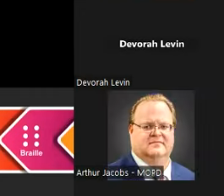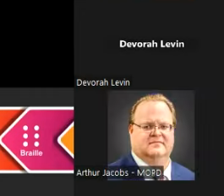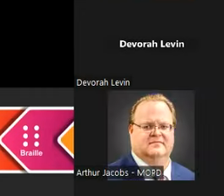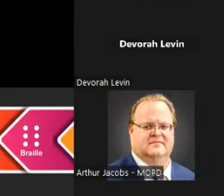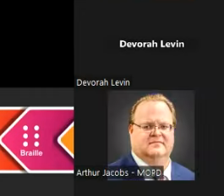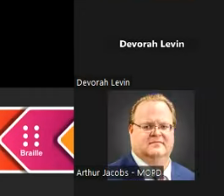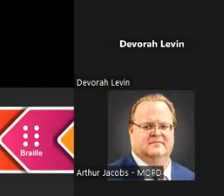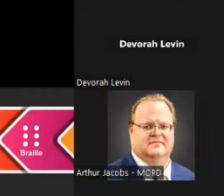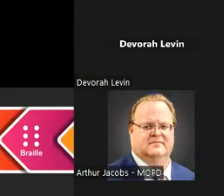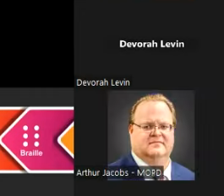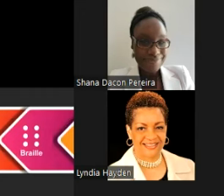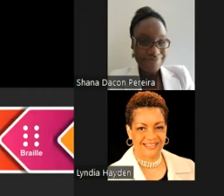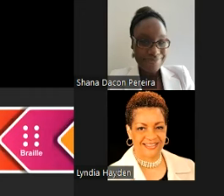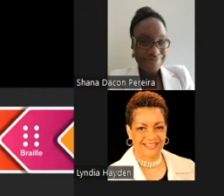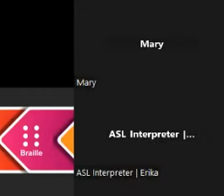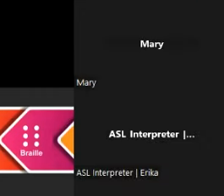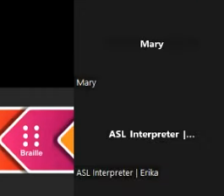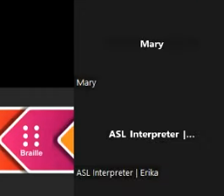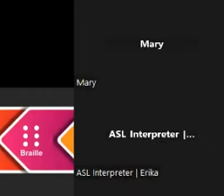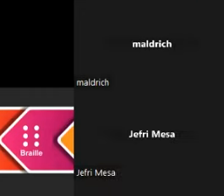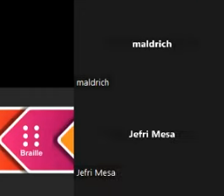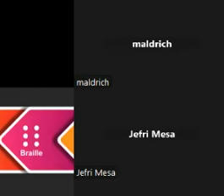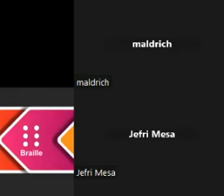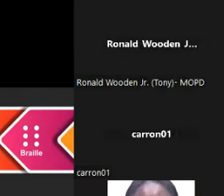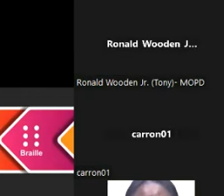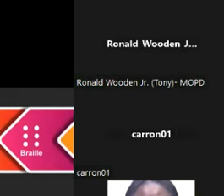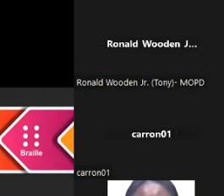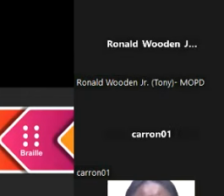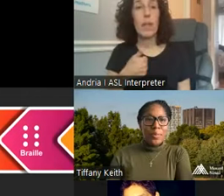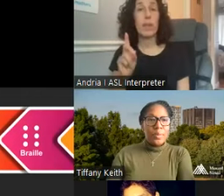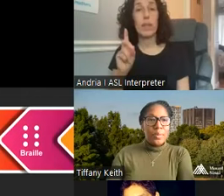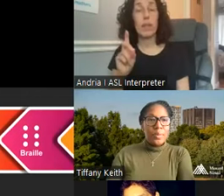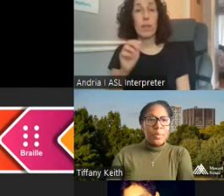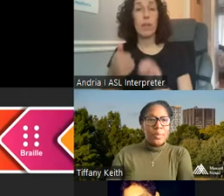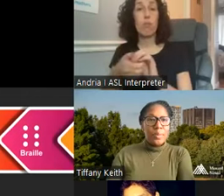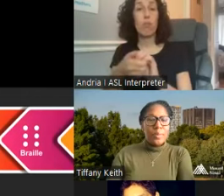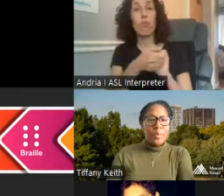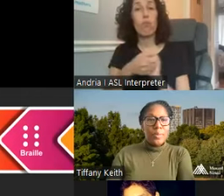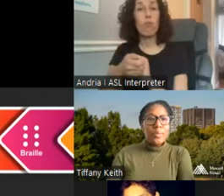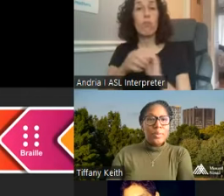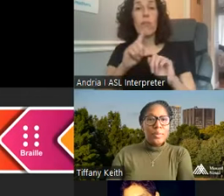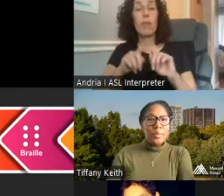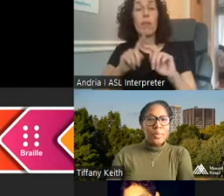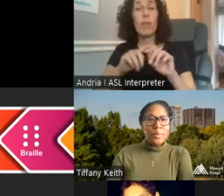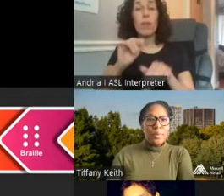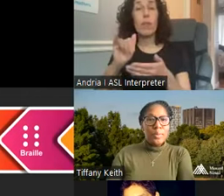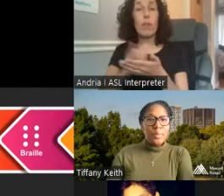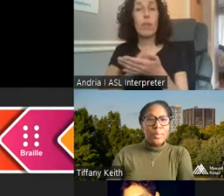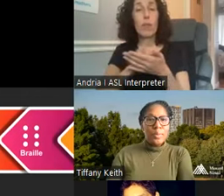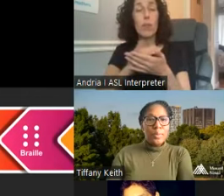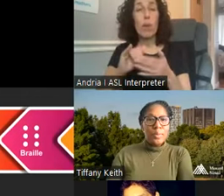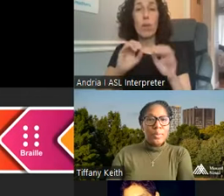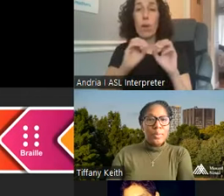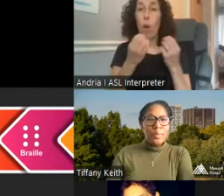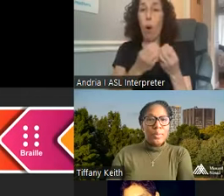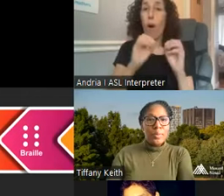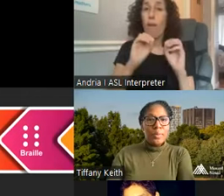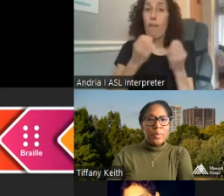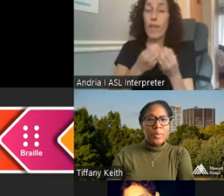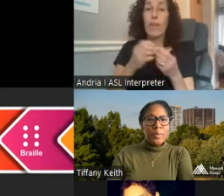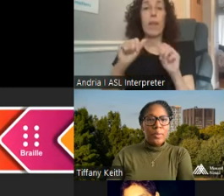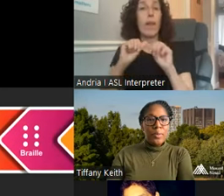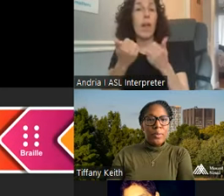liaison agency that works with all the city agencies and offices to ensure that their programs and services are accessible to